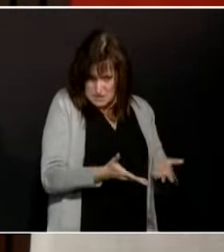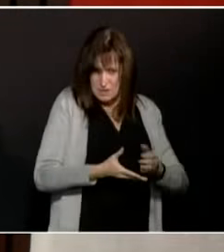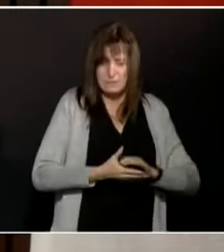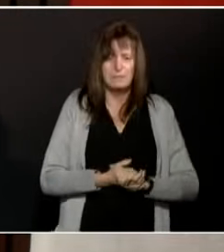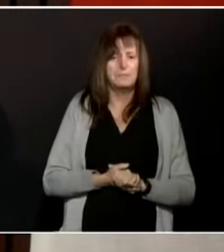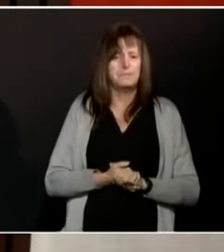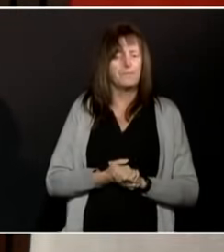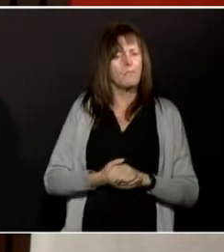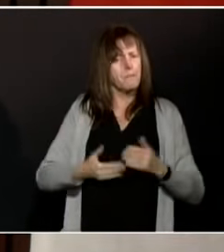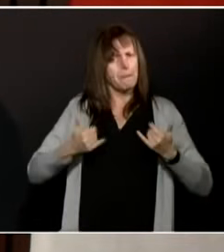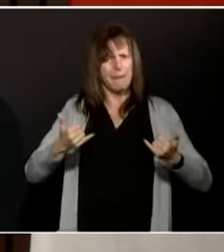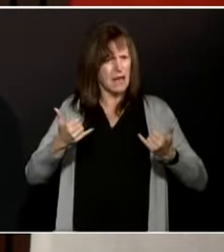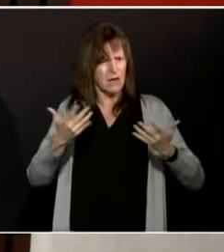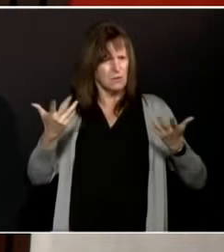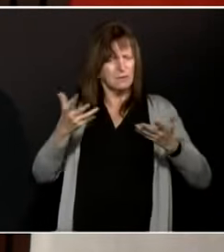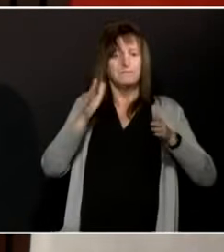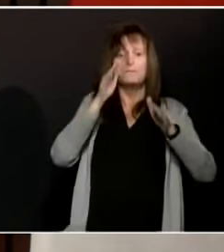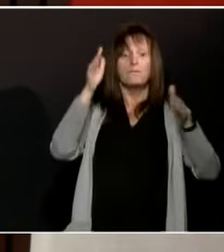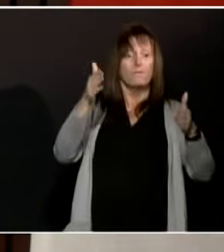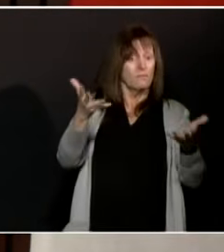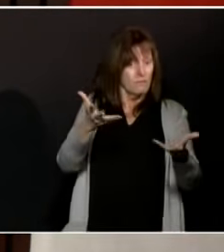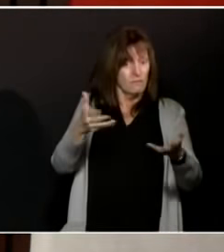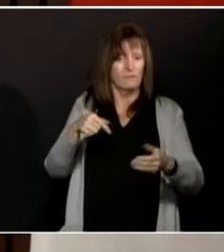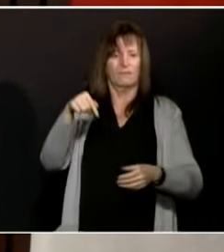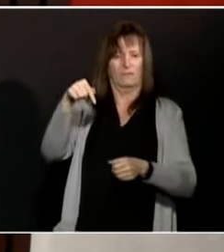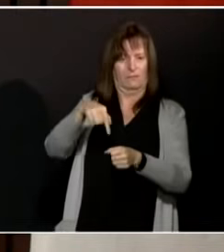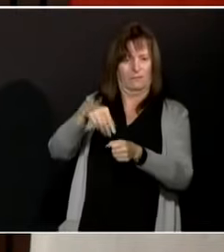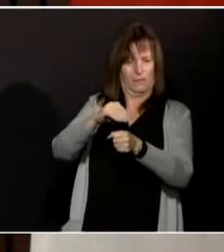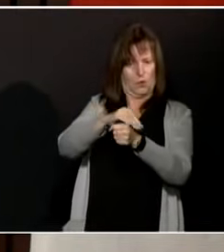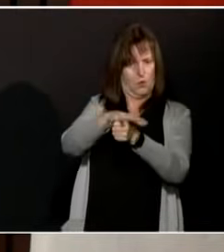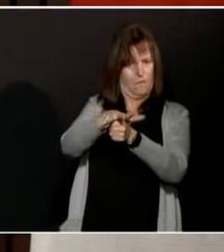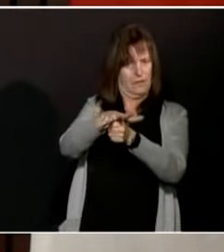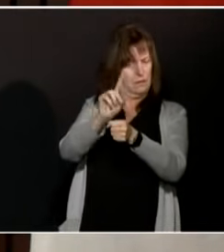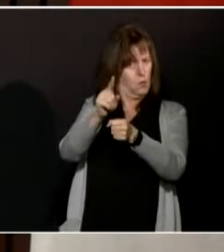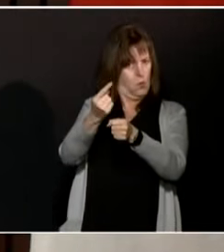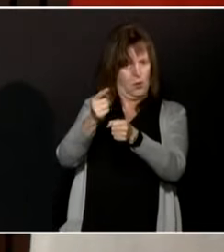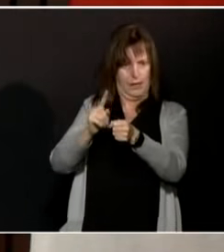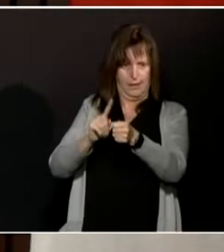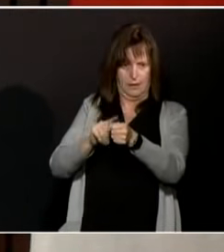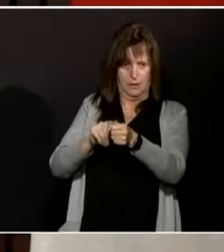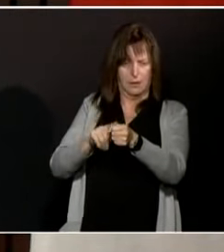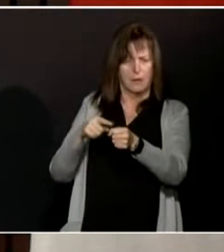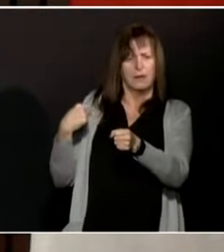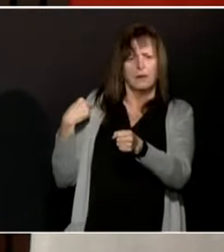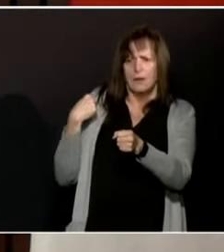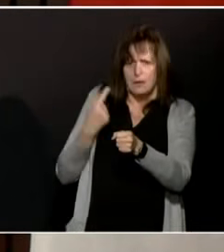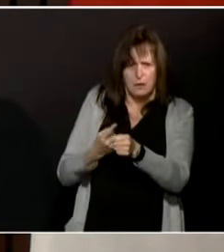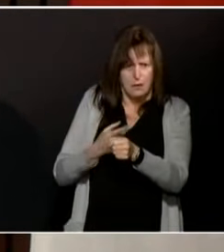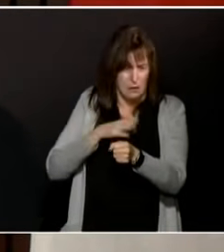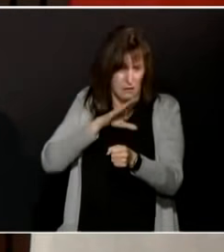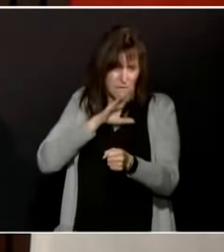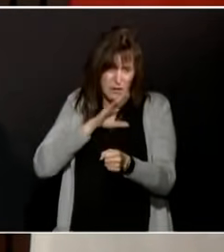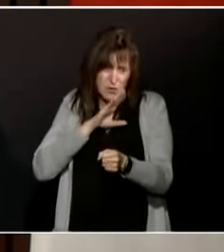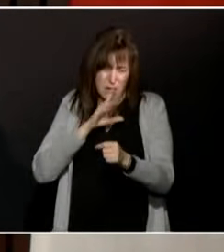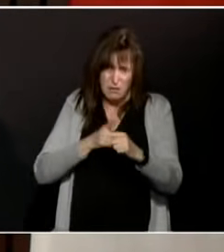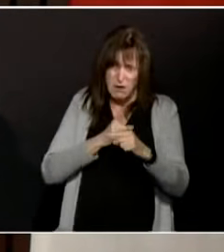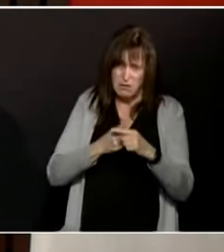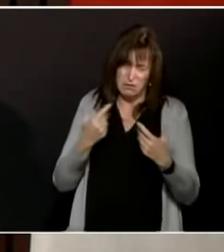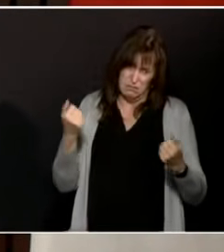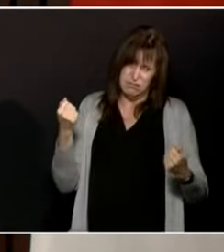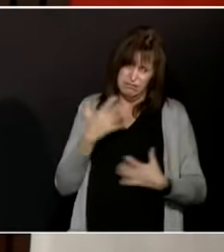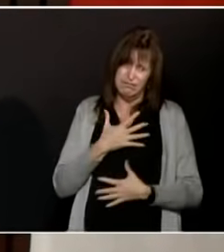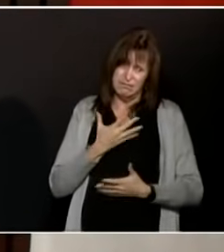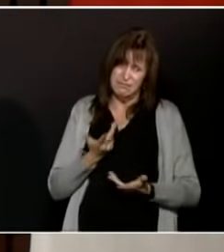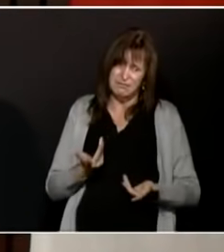on our progress against the pandemic, and our progress is both frustrating and frightening. I believe we are all feeling something